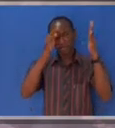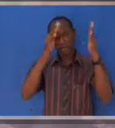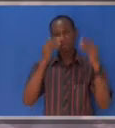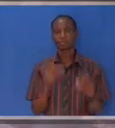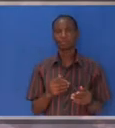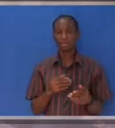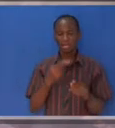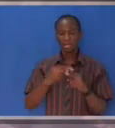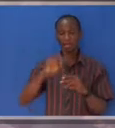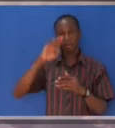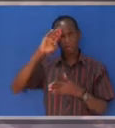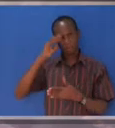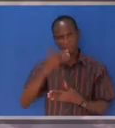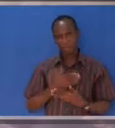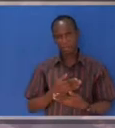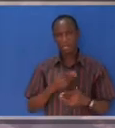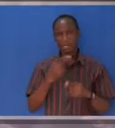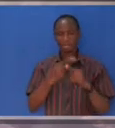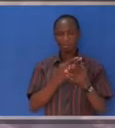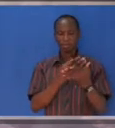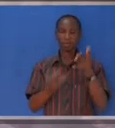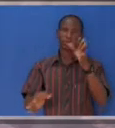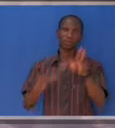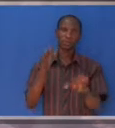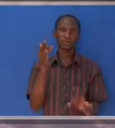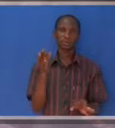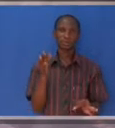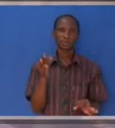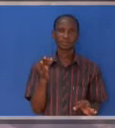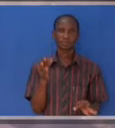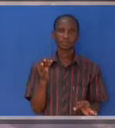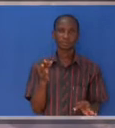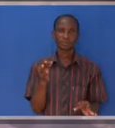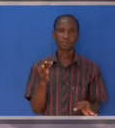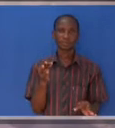Father and of the Son and of the Holy Spirit,